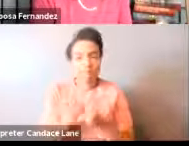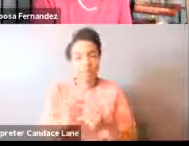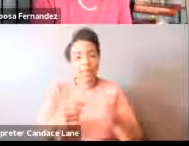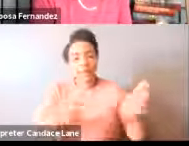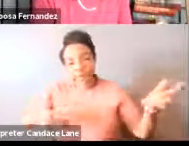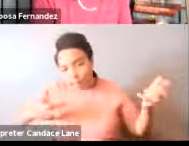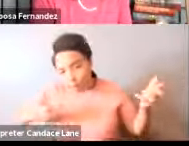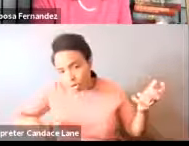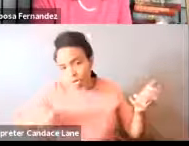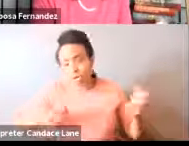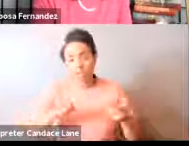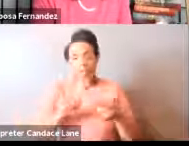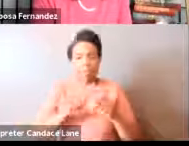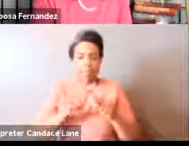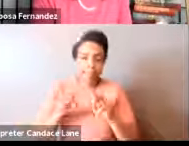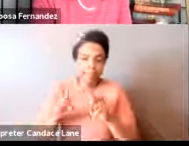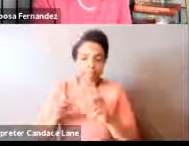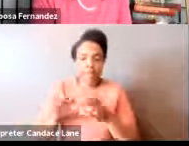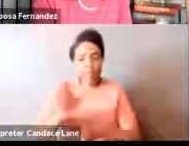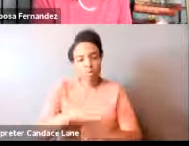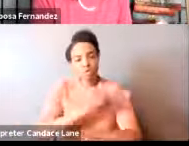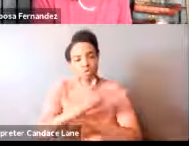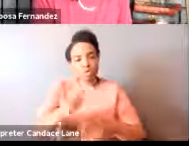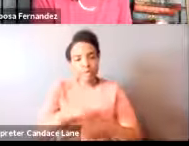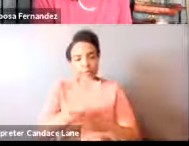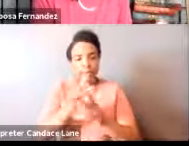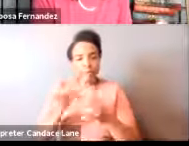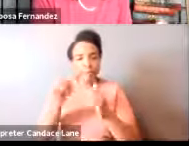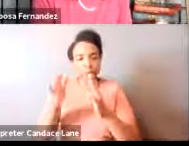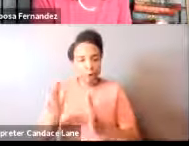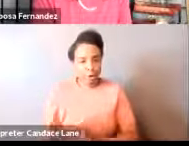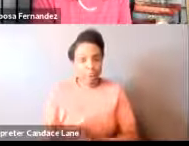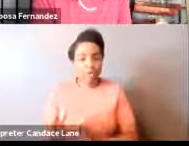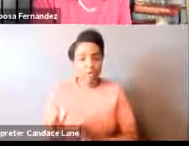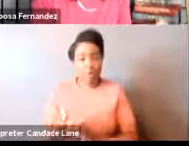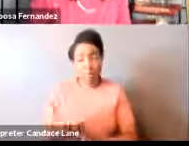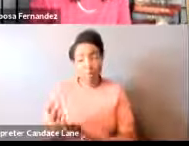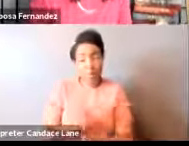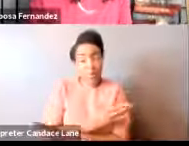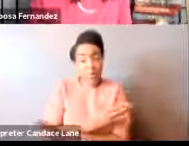Moshe, I don't know, I thought I saw his name right before the pandemic.